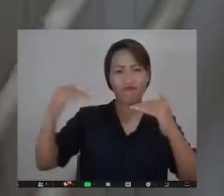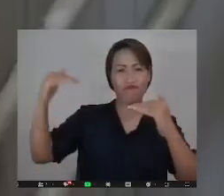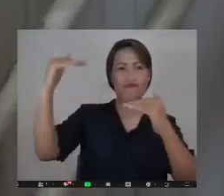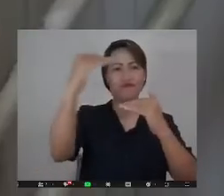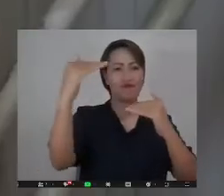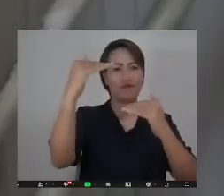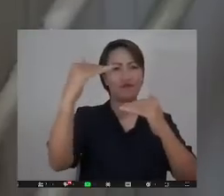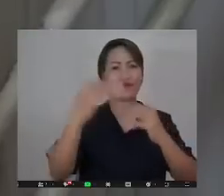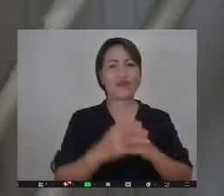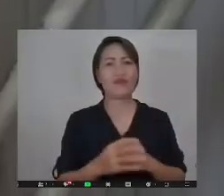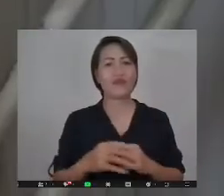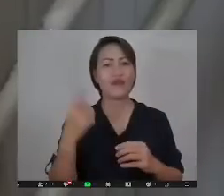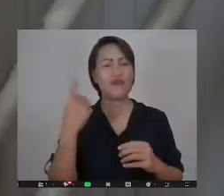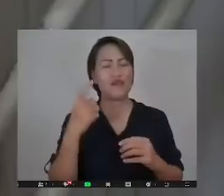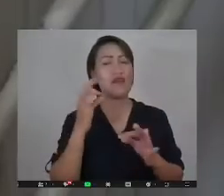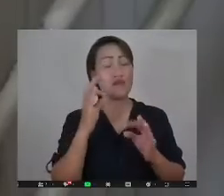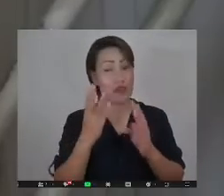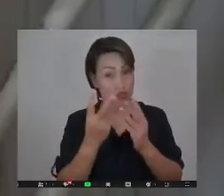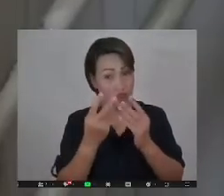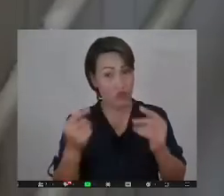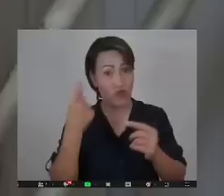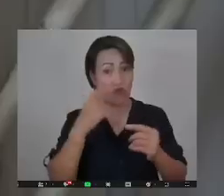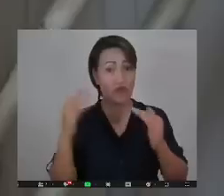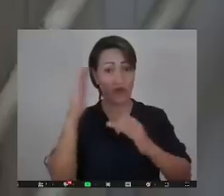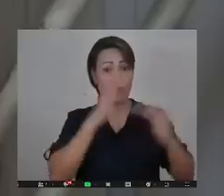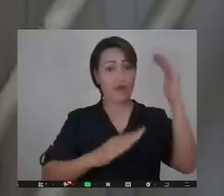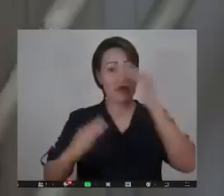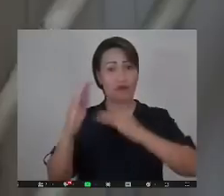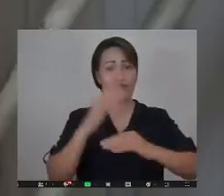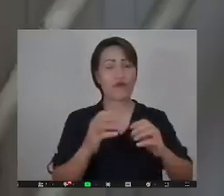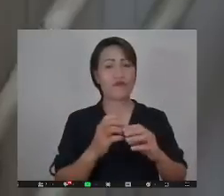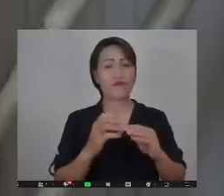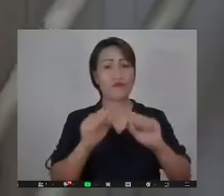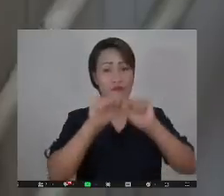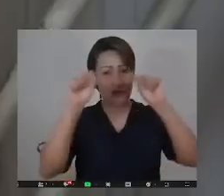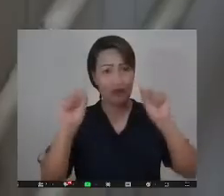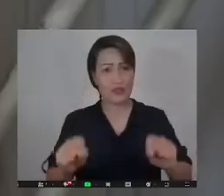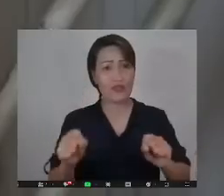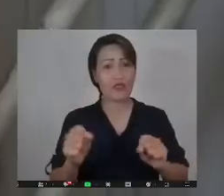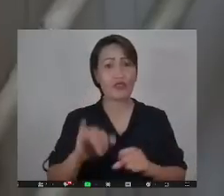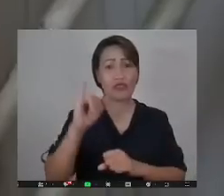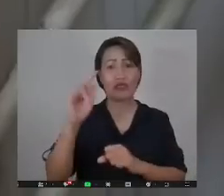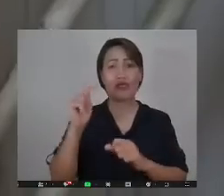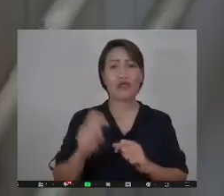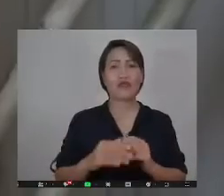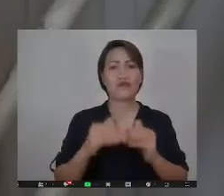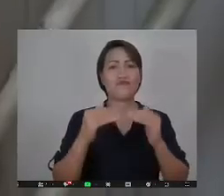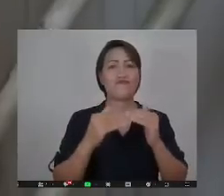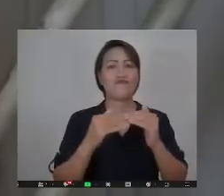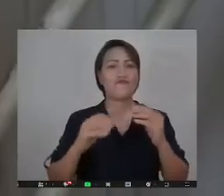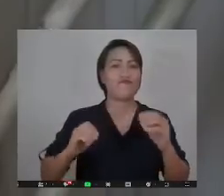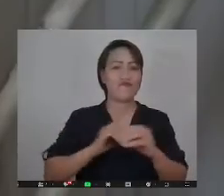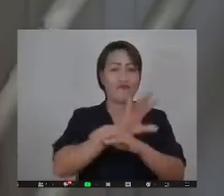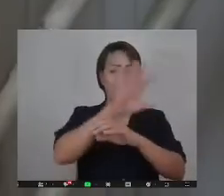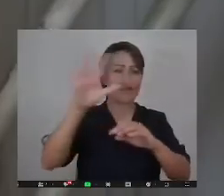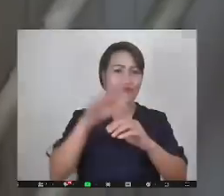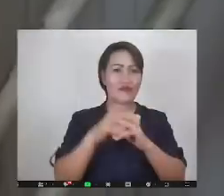problems by a system that highly integrates cyberspace and physical